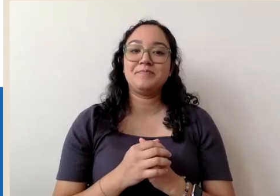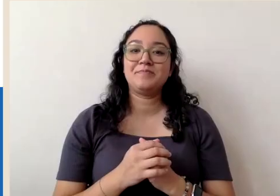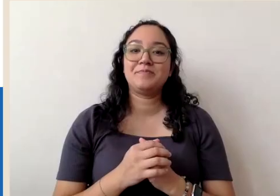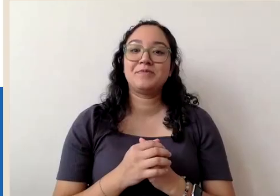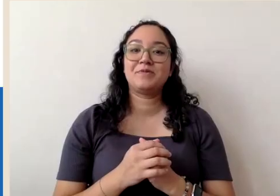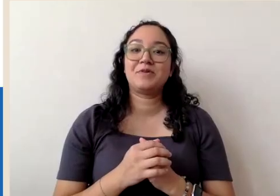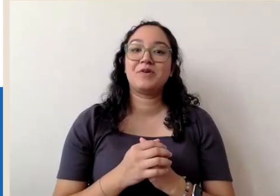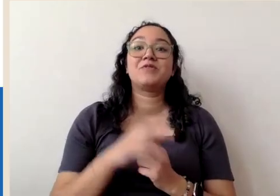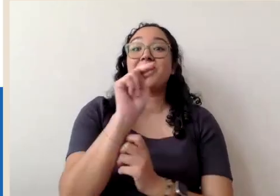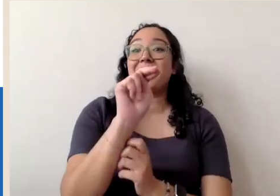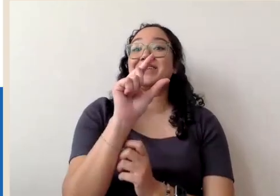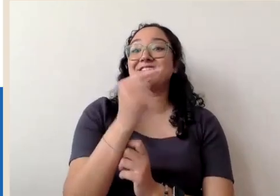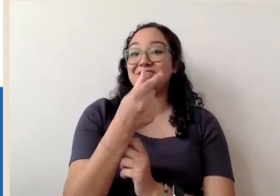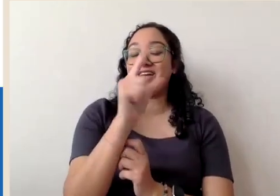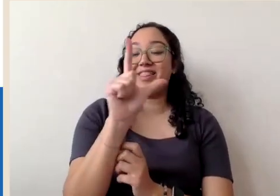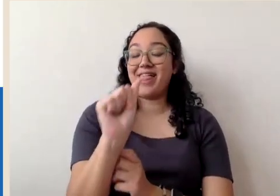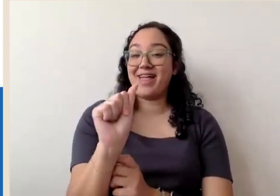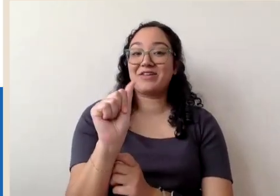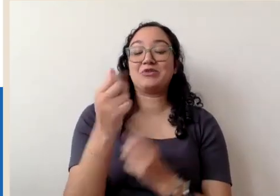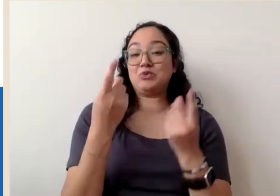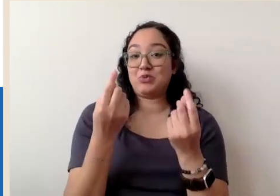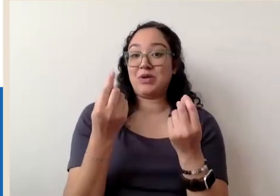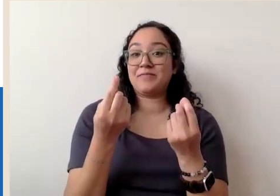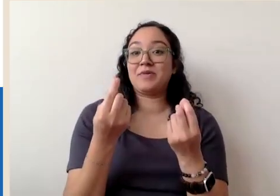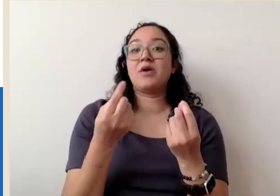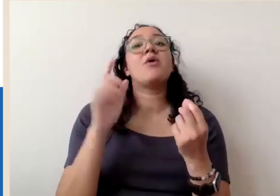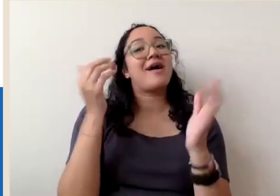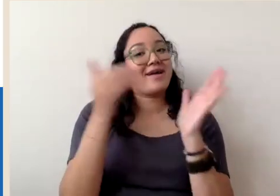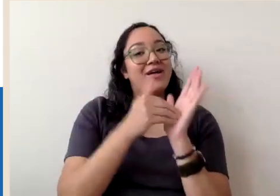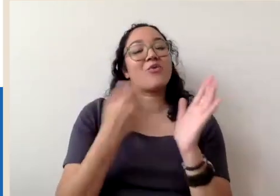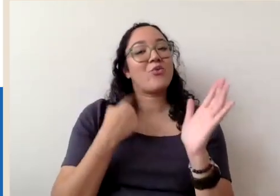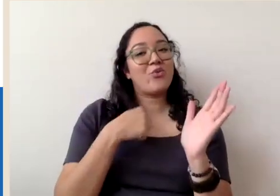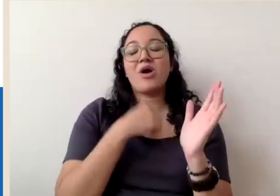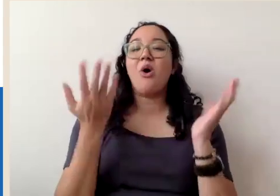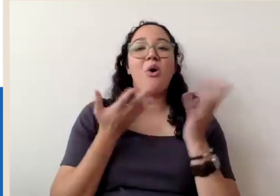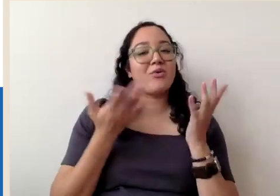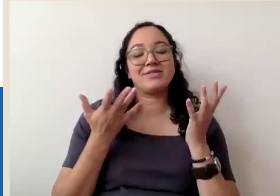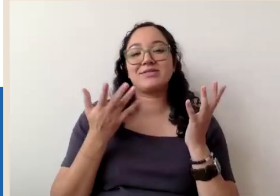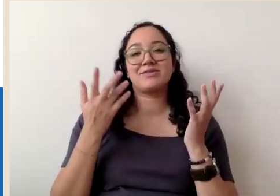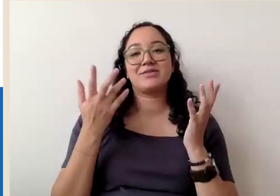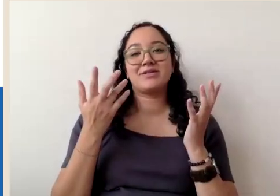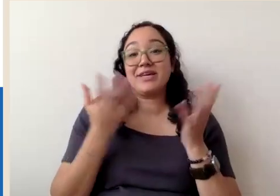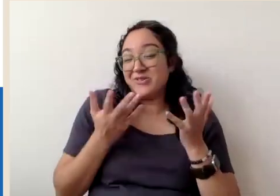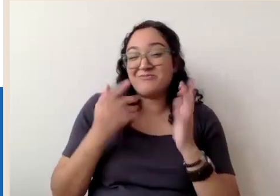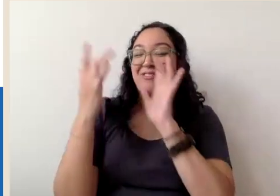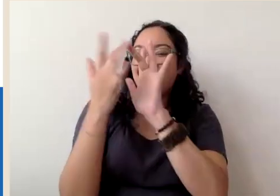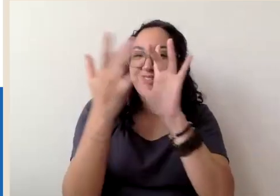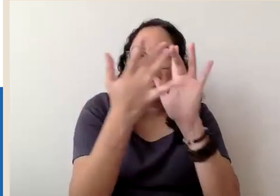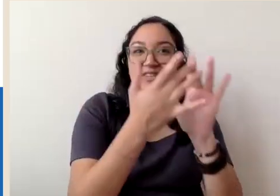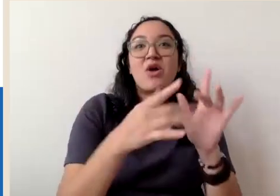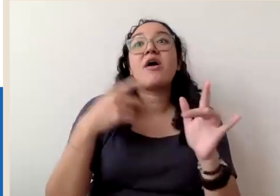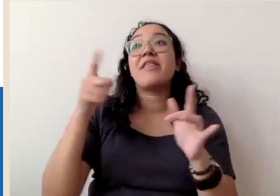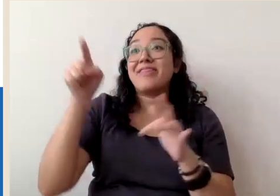So in terms of the NGLA approach, so again, we always have employers that we connect with that are actually come to our training to